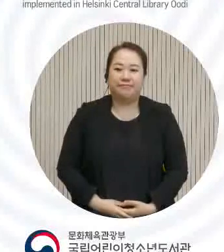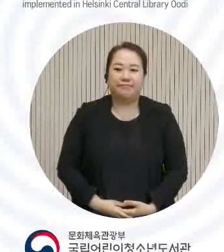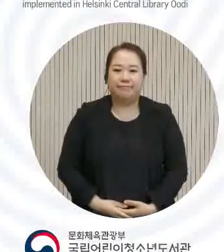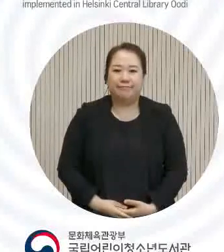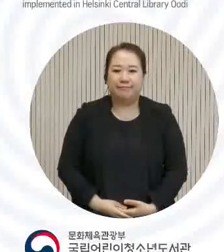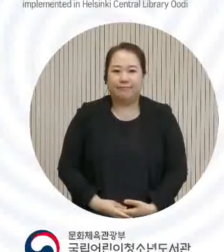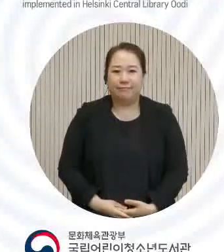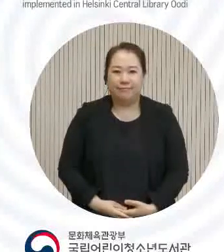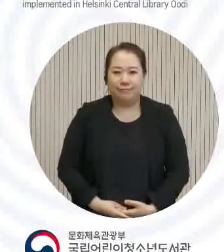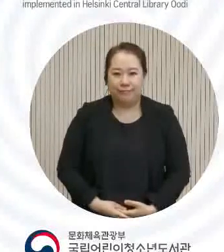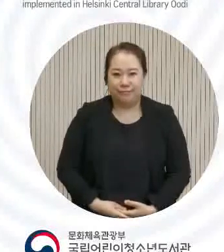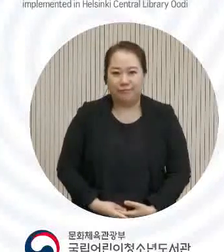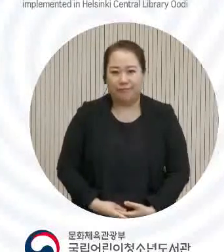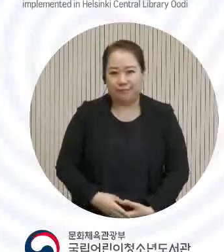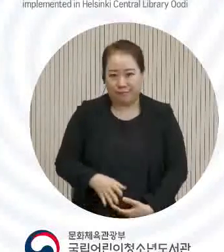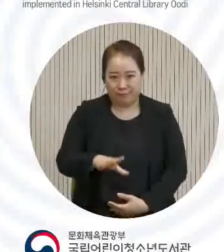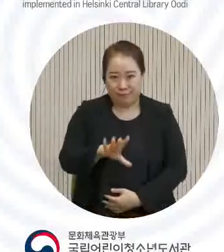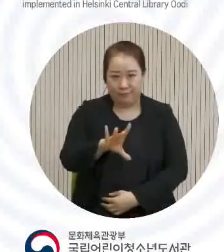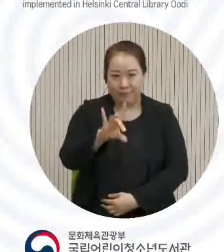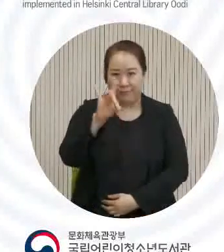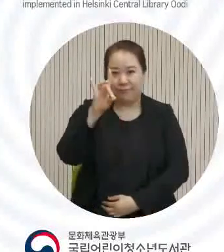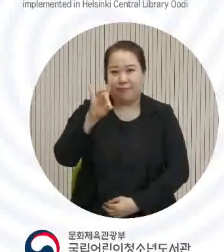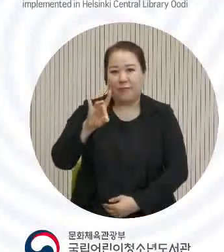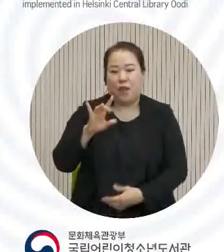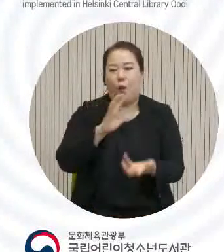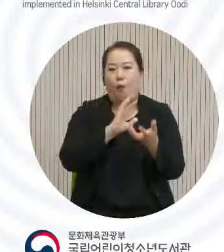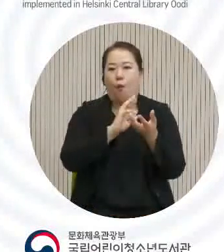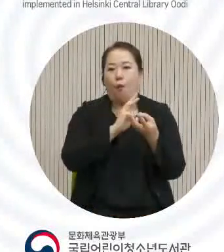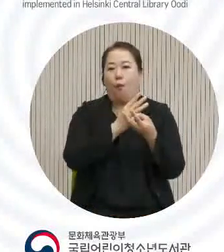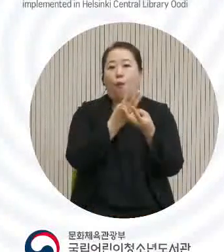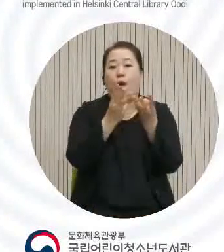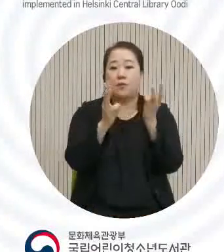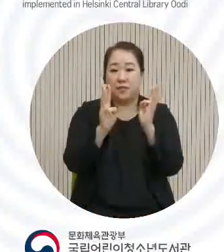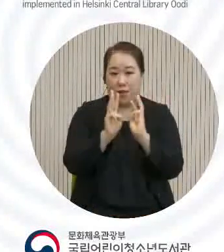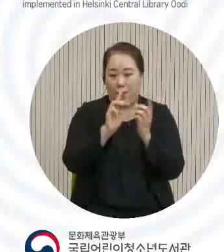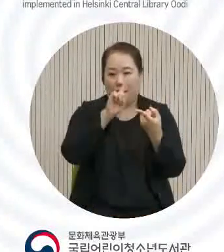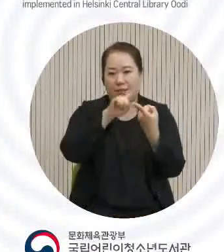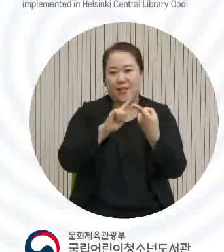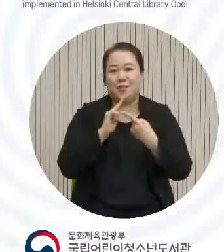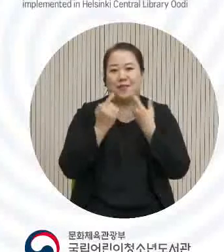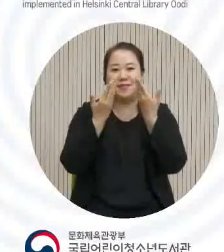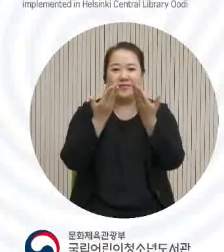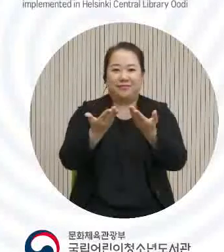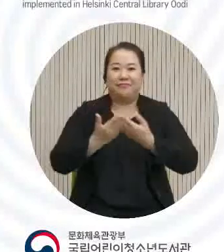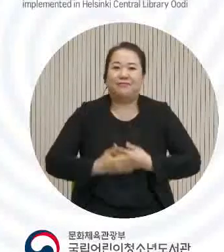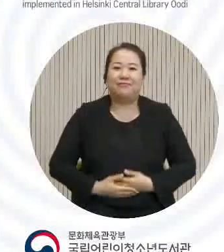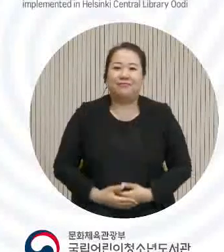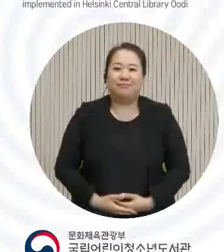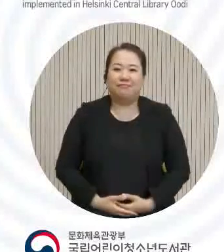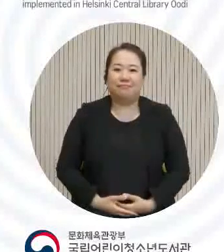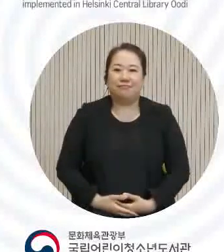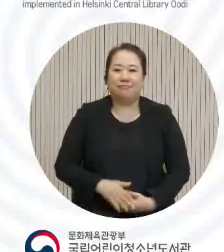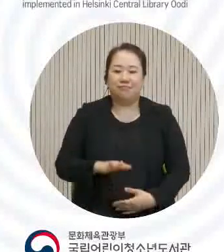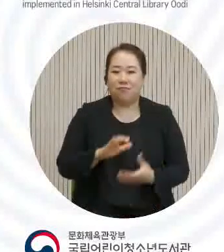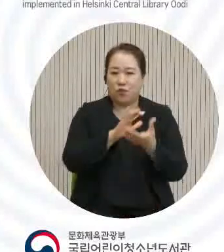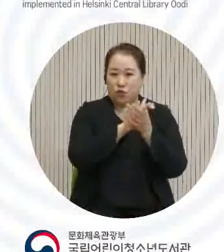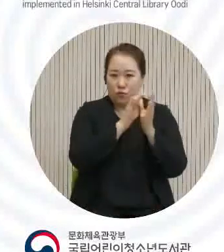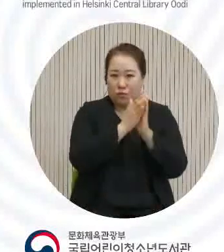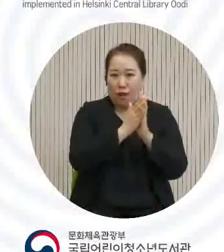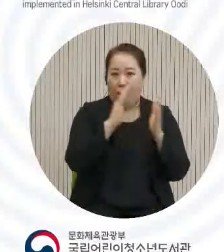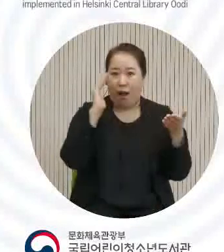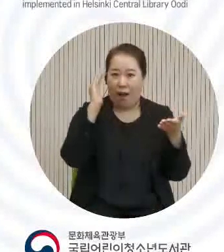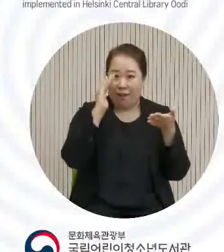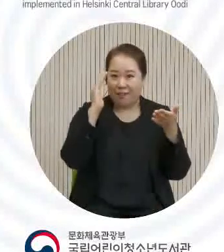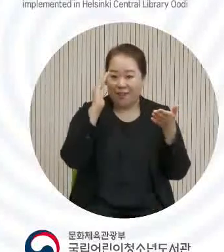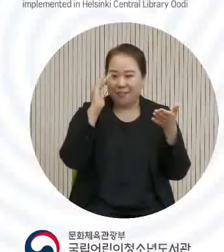I will focus on our workshops, that what we offer for schools and kindergartens, and which are designed to